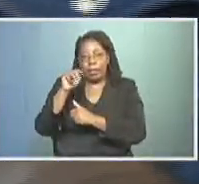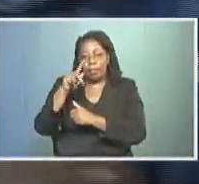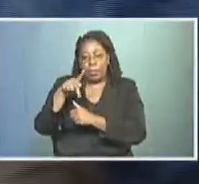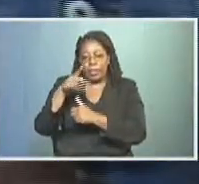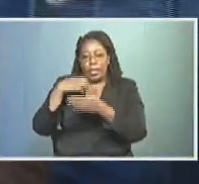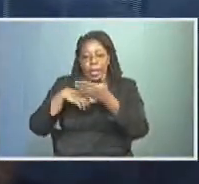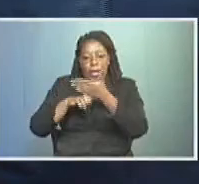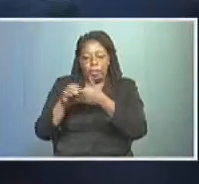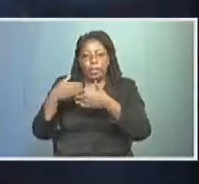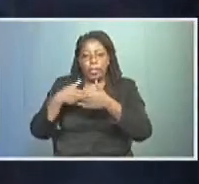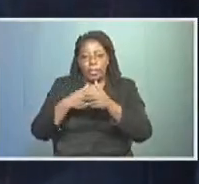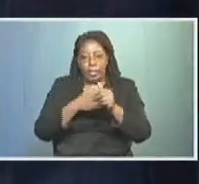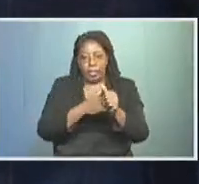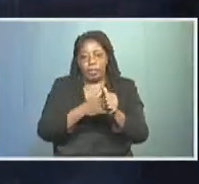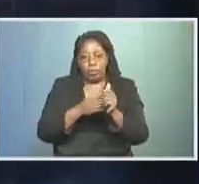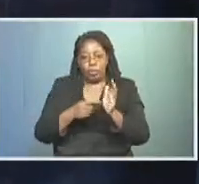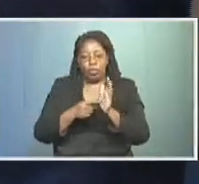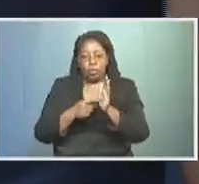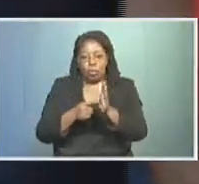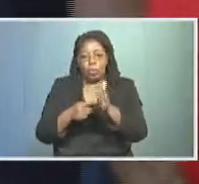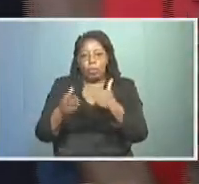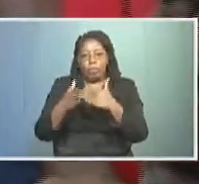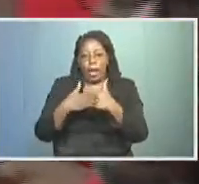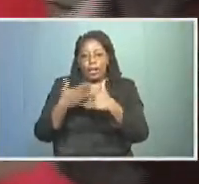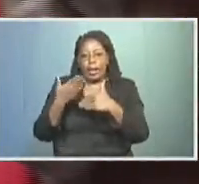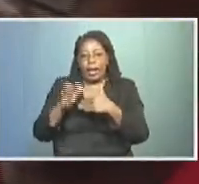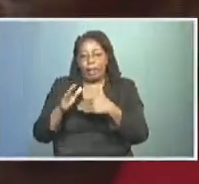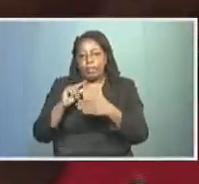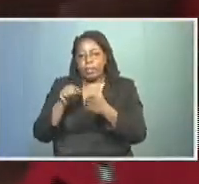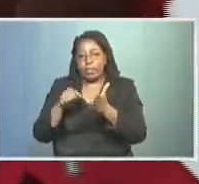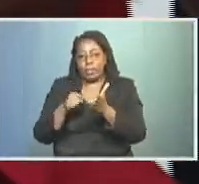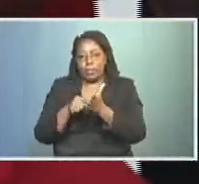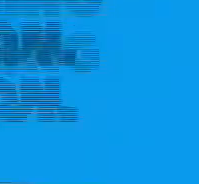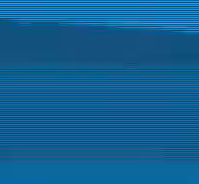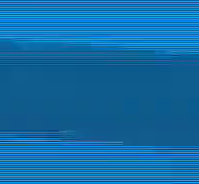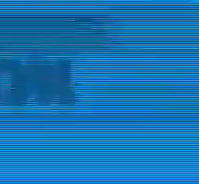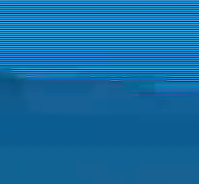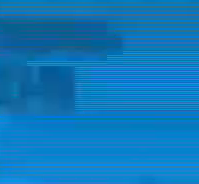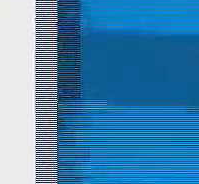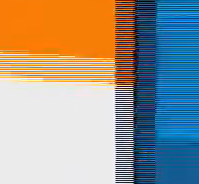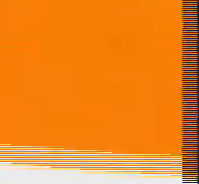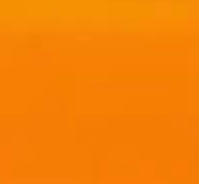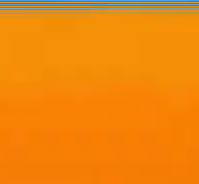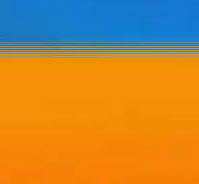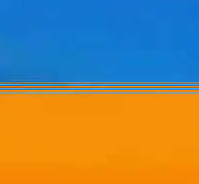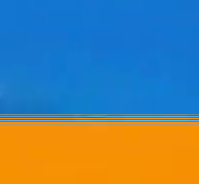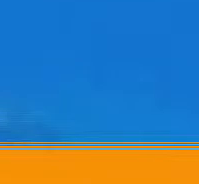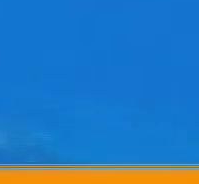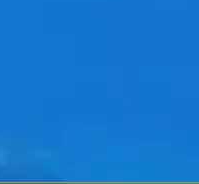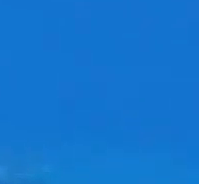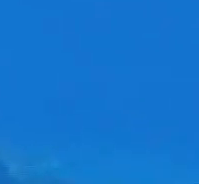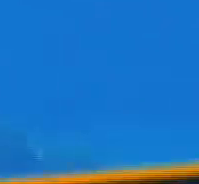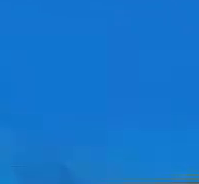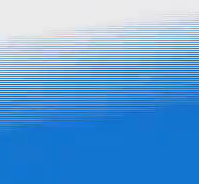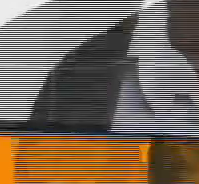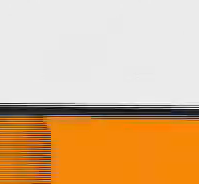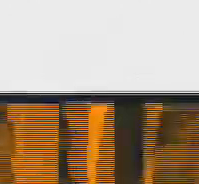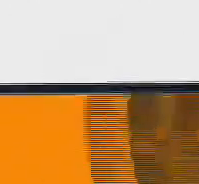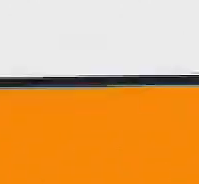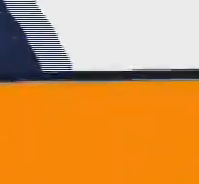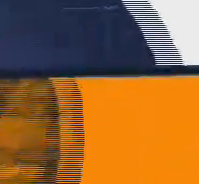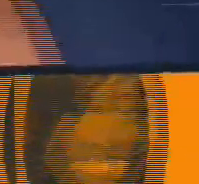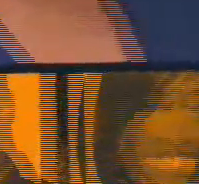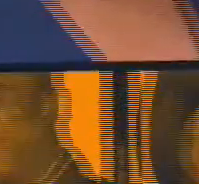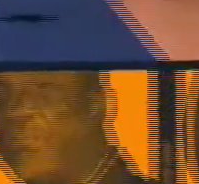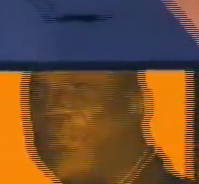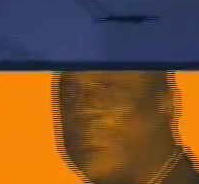party's leadership showdown. We'll be back right after this. Remember to tune in to the morning edition with LaDawn